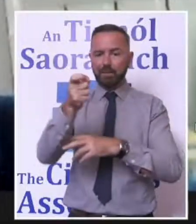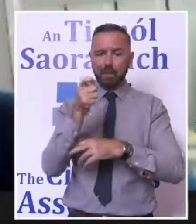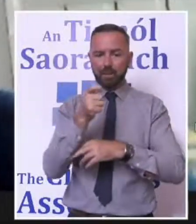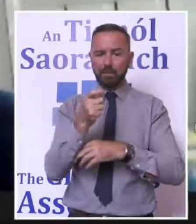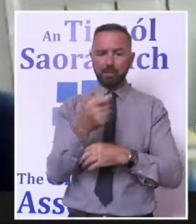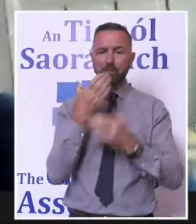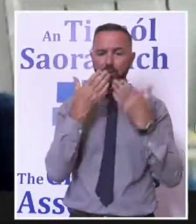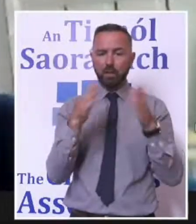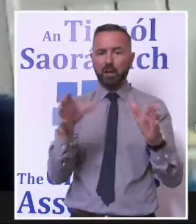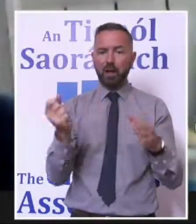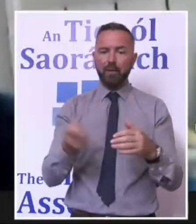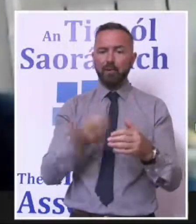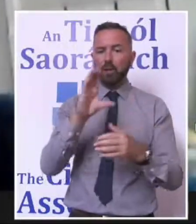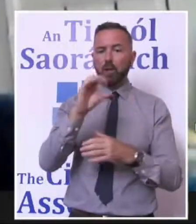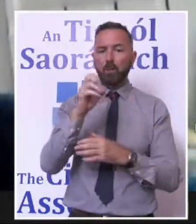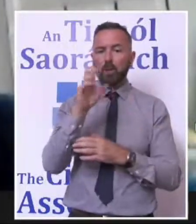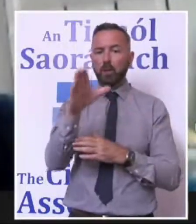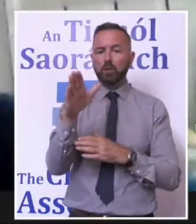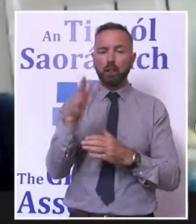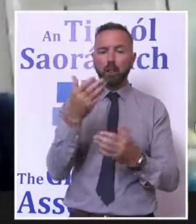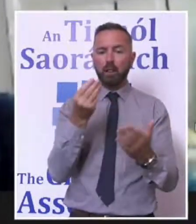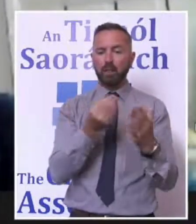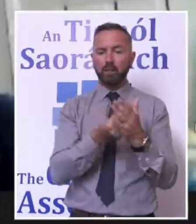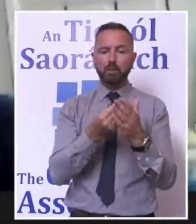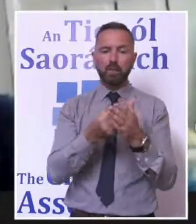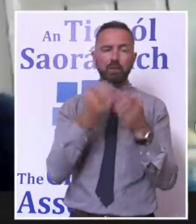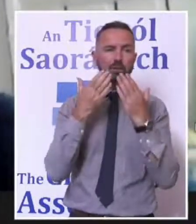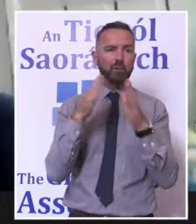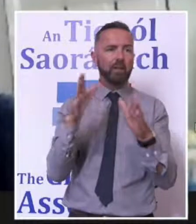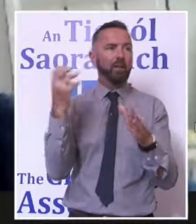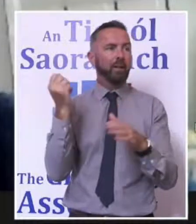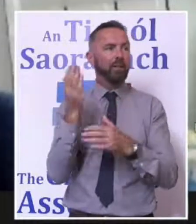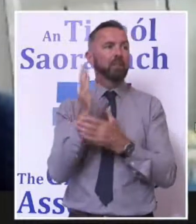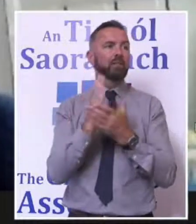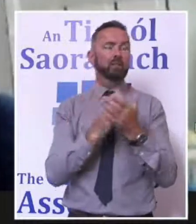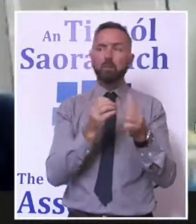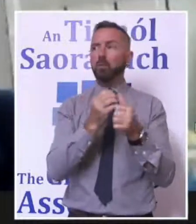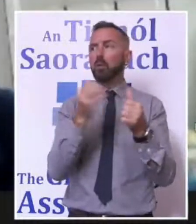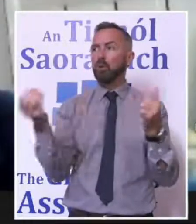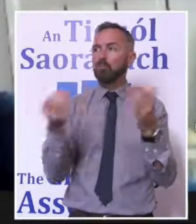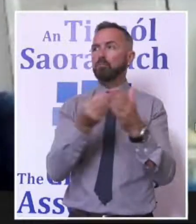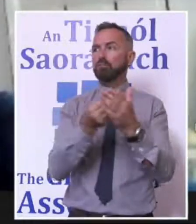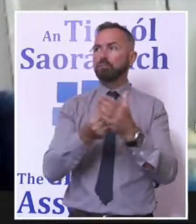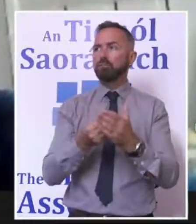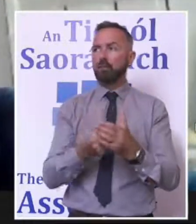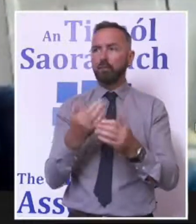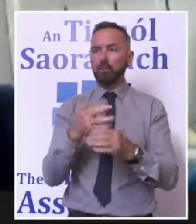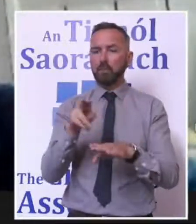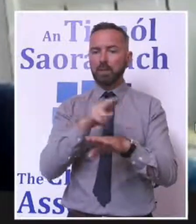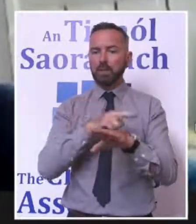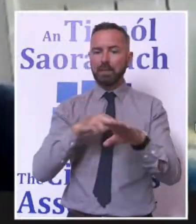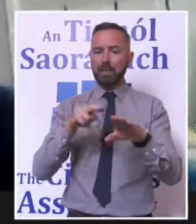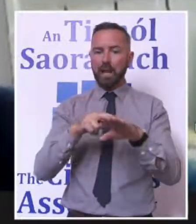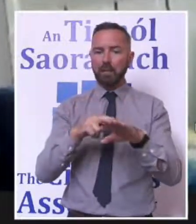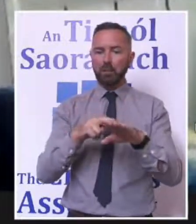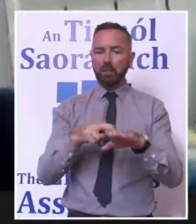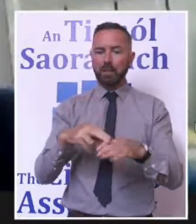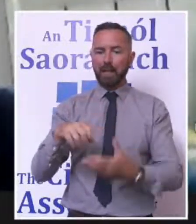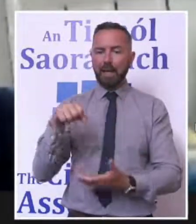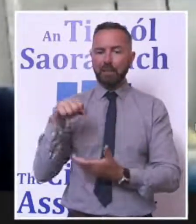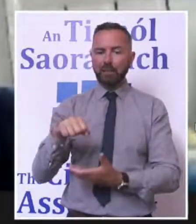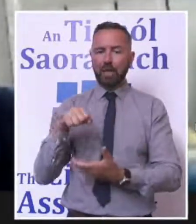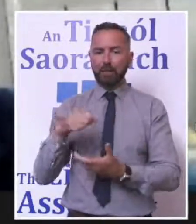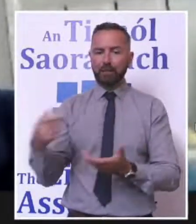have commercial charges, they'll generally have some levels of subsidy from the National Exchequer, and